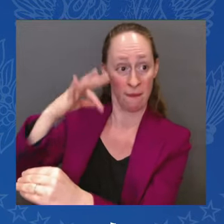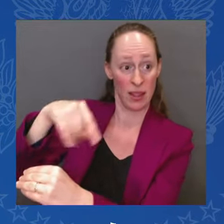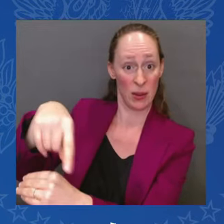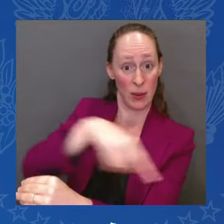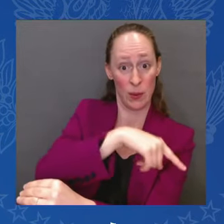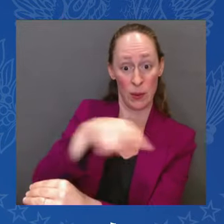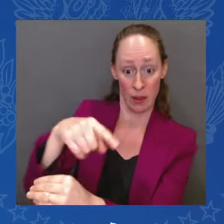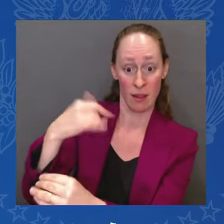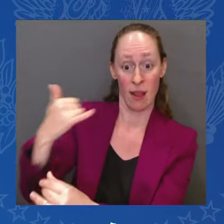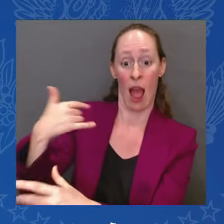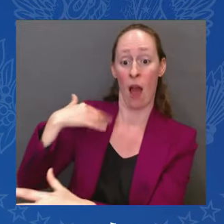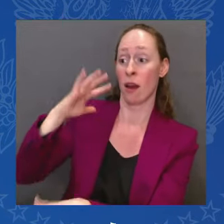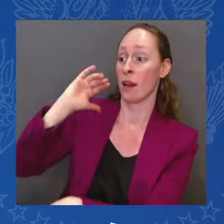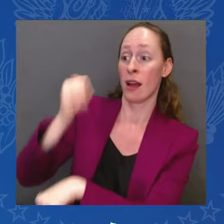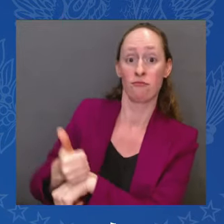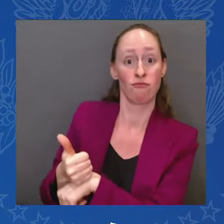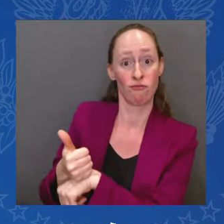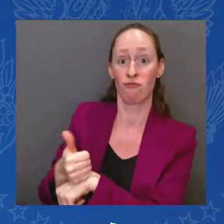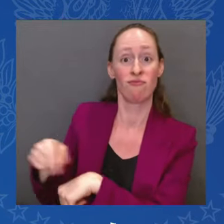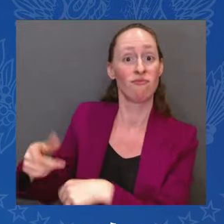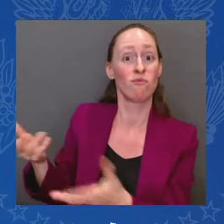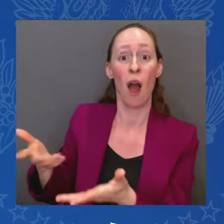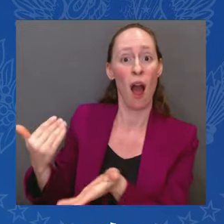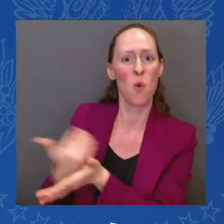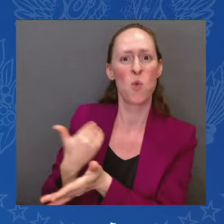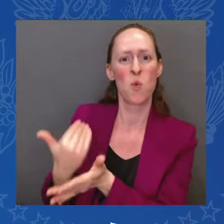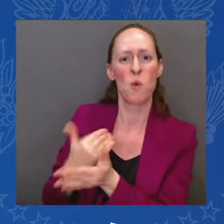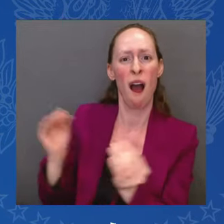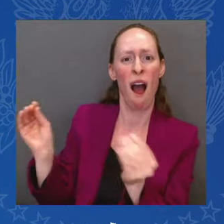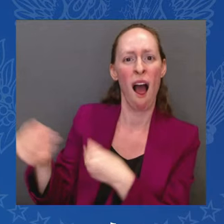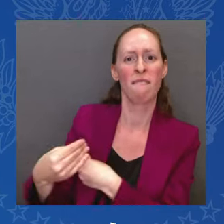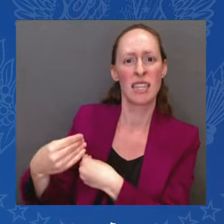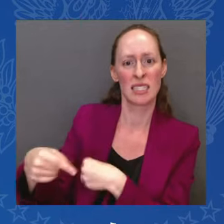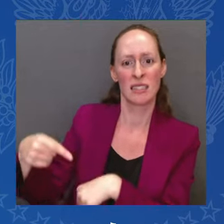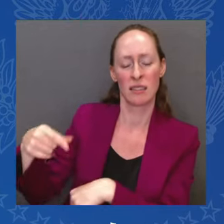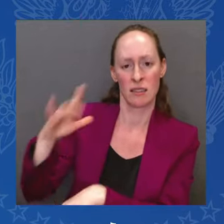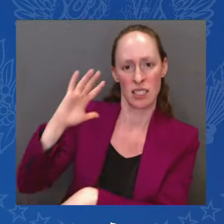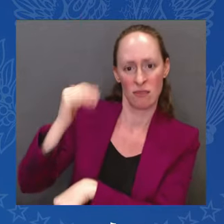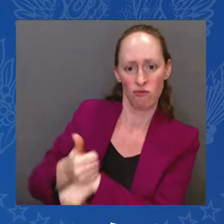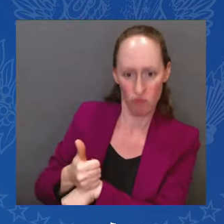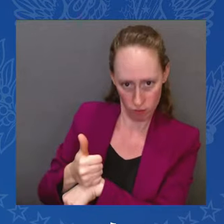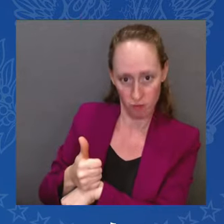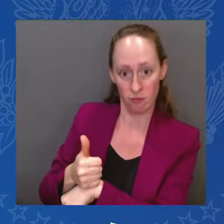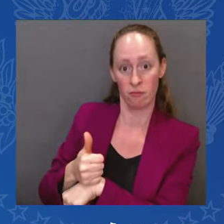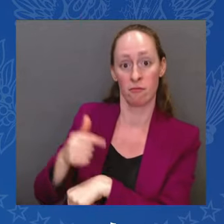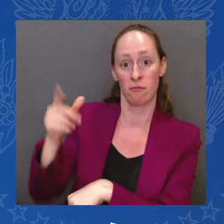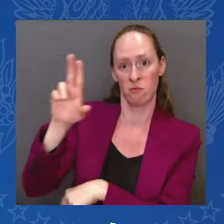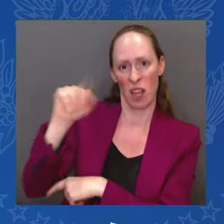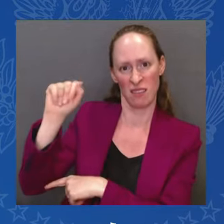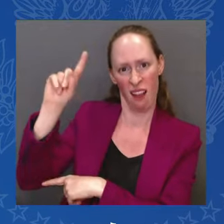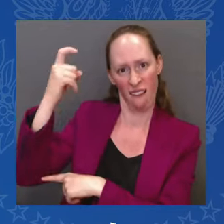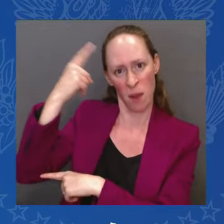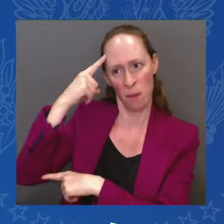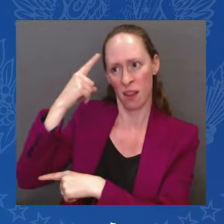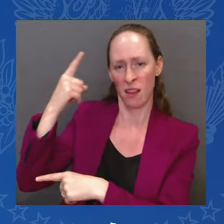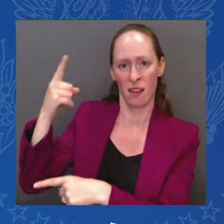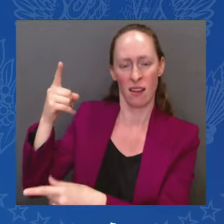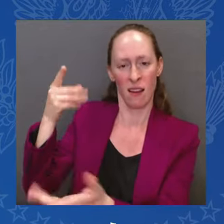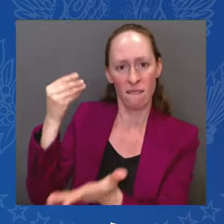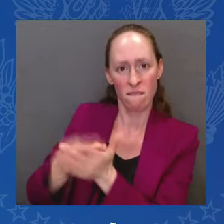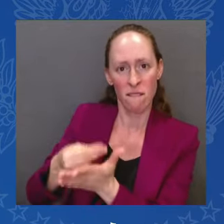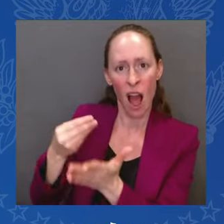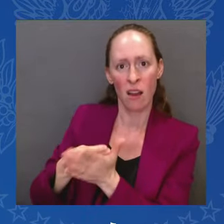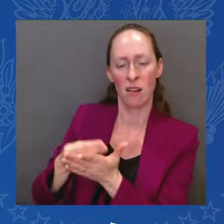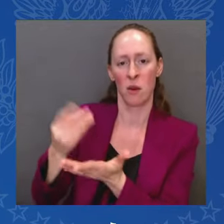will use the full power of the federal government to strengthen the coalition of survivors